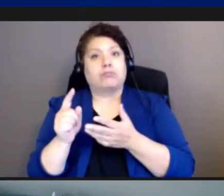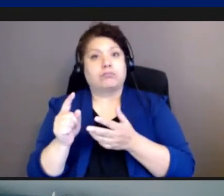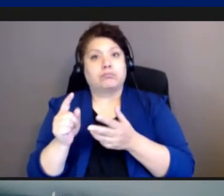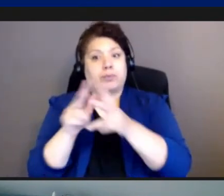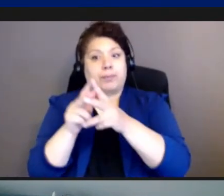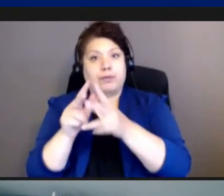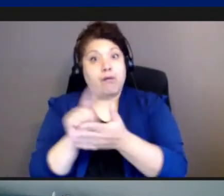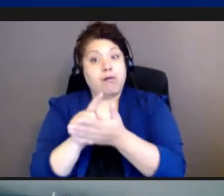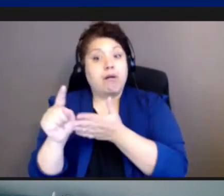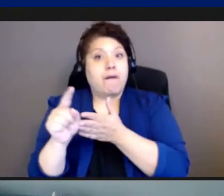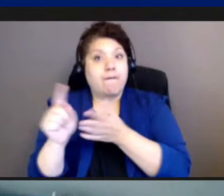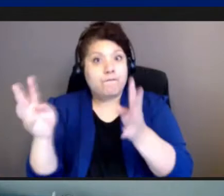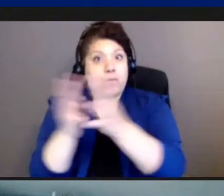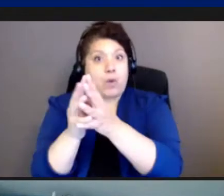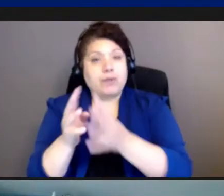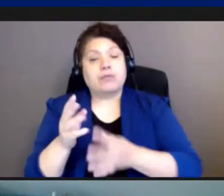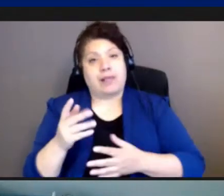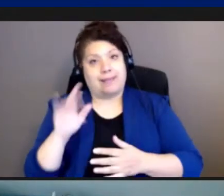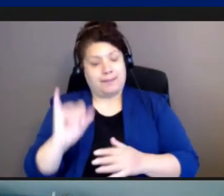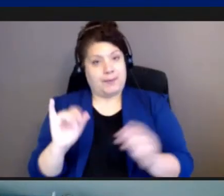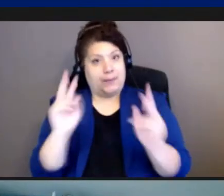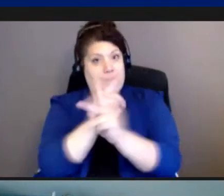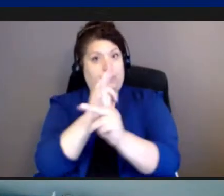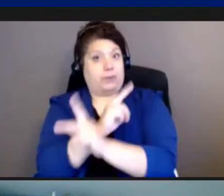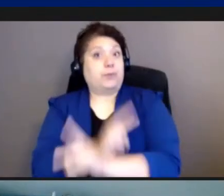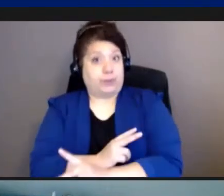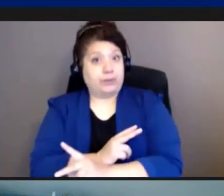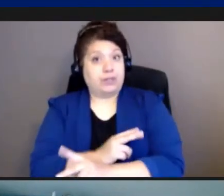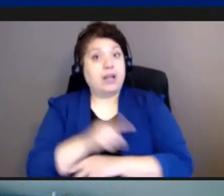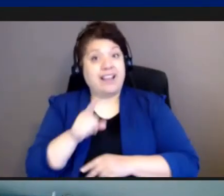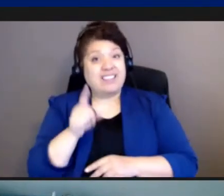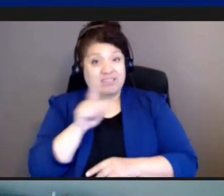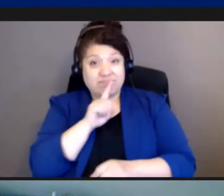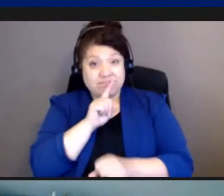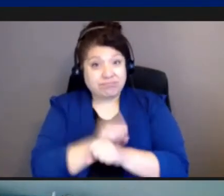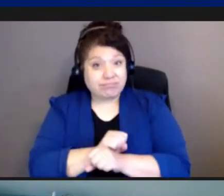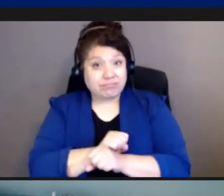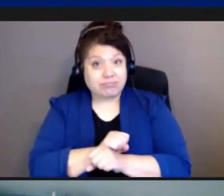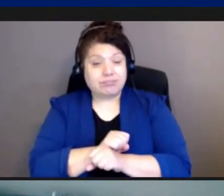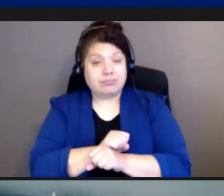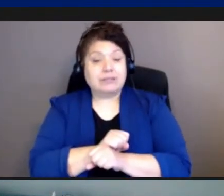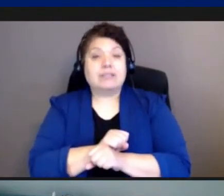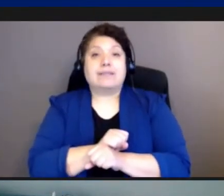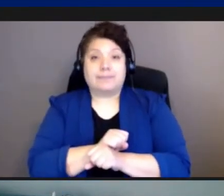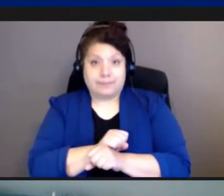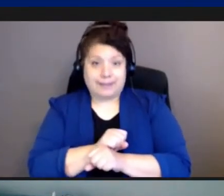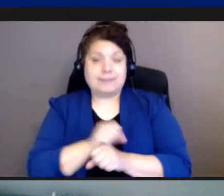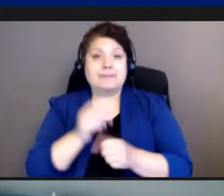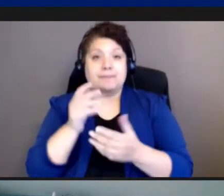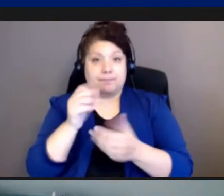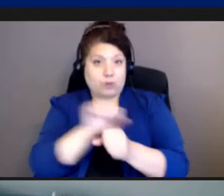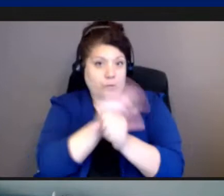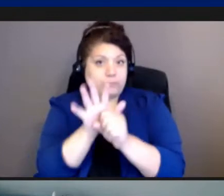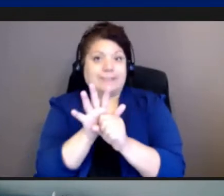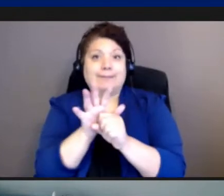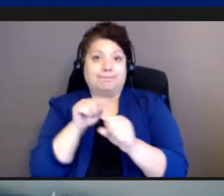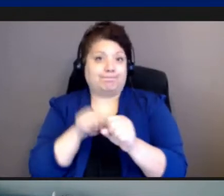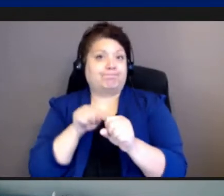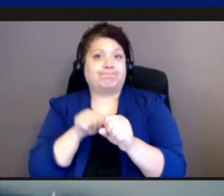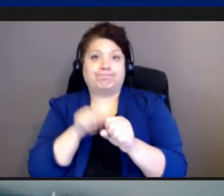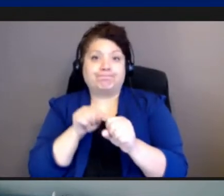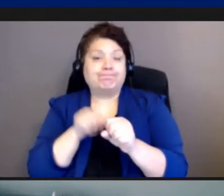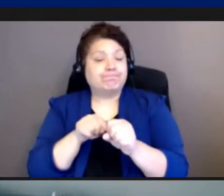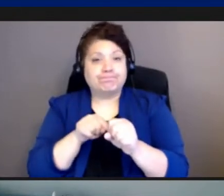occur. And with that, if that were to occur, then that's more and more opportunity for the virus